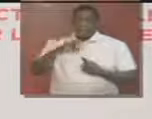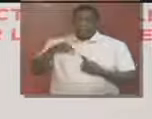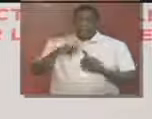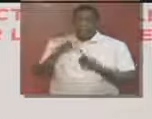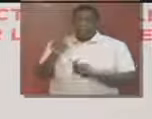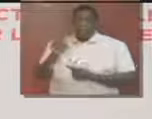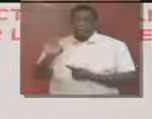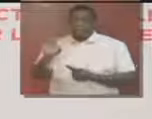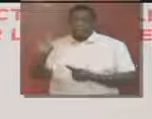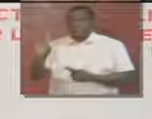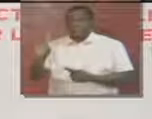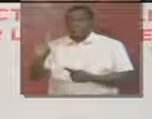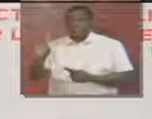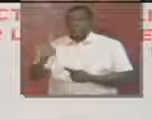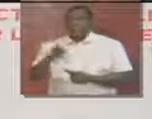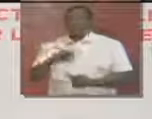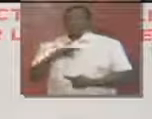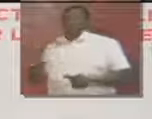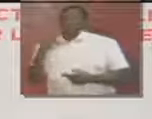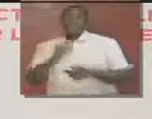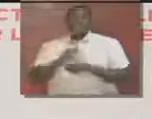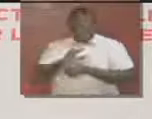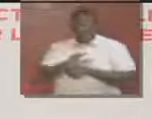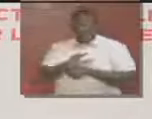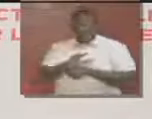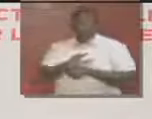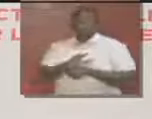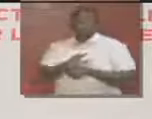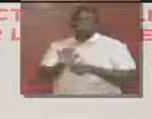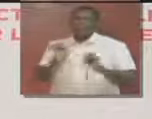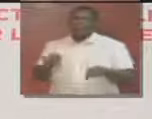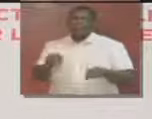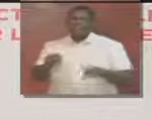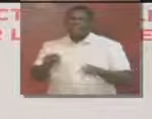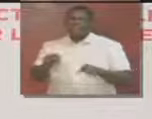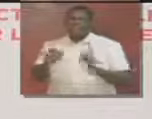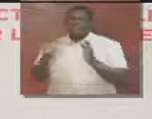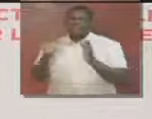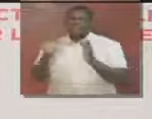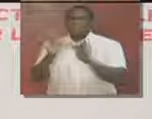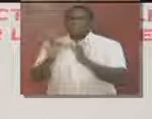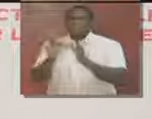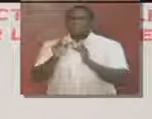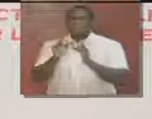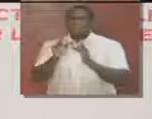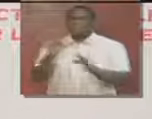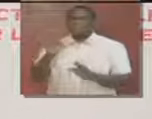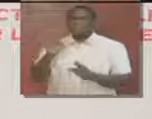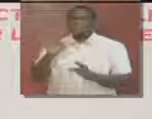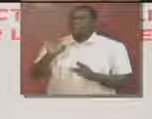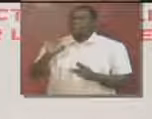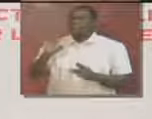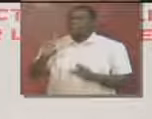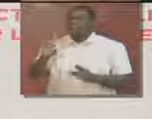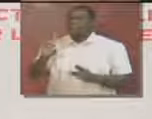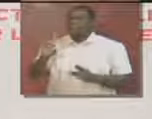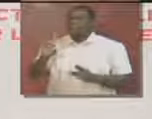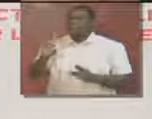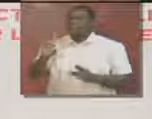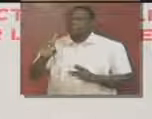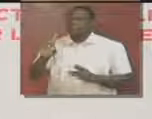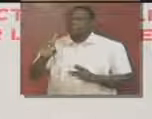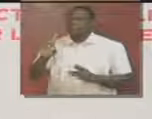factor prevalence is actually available and downloadable in what we call that NCD steps